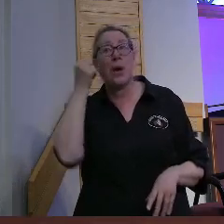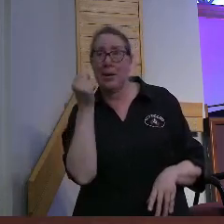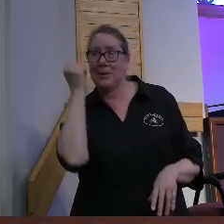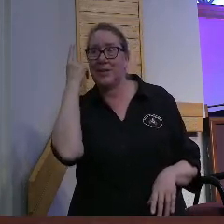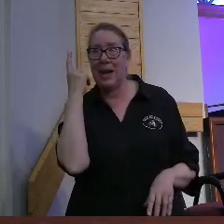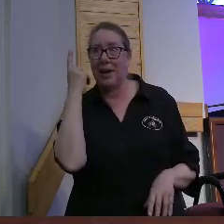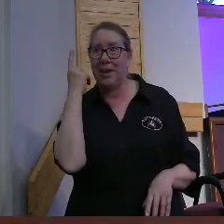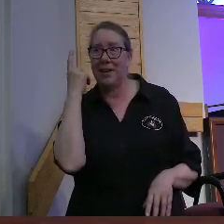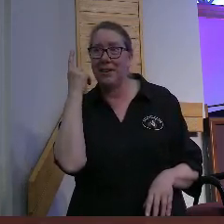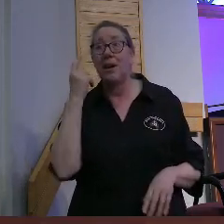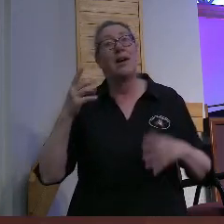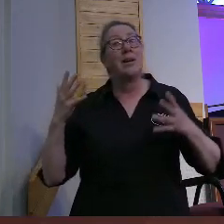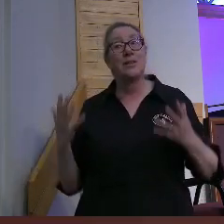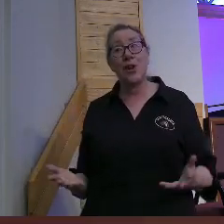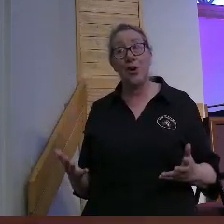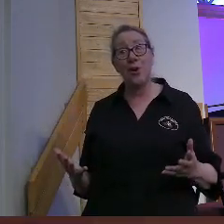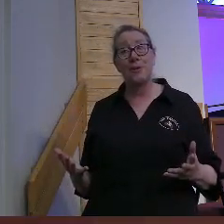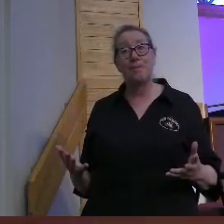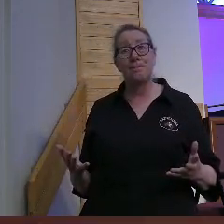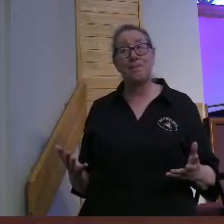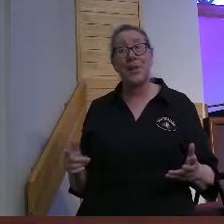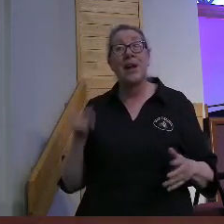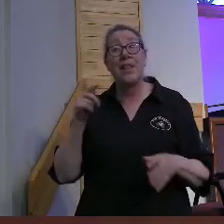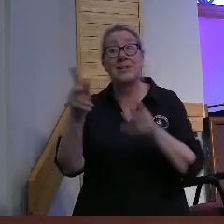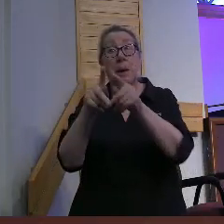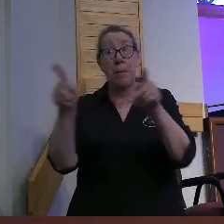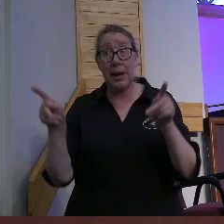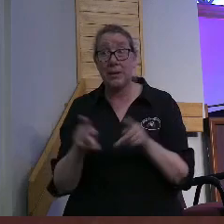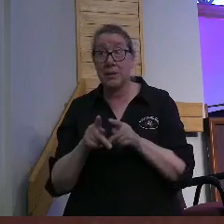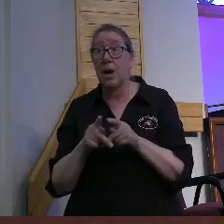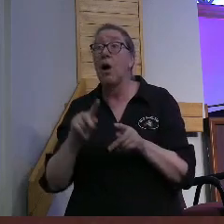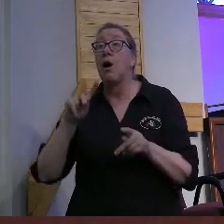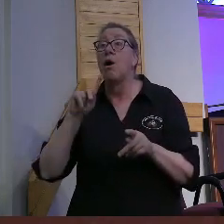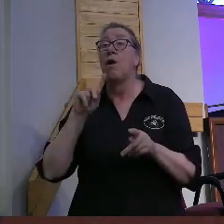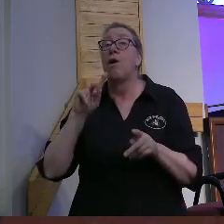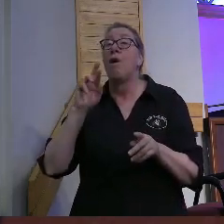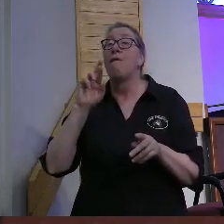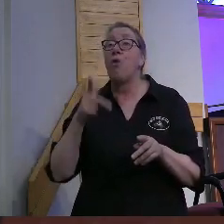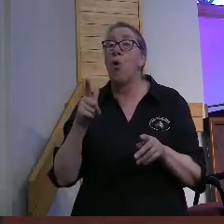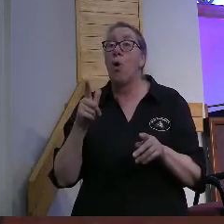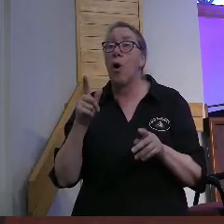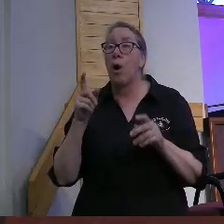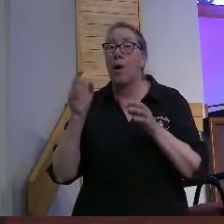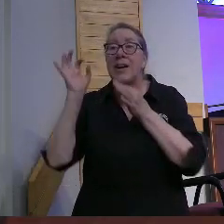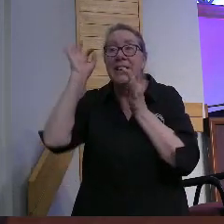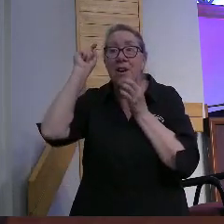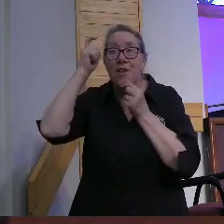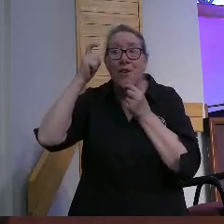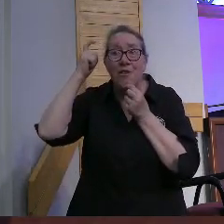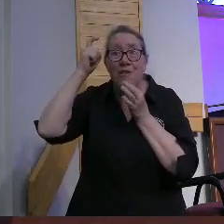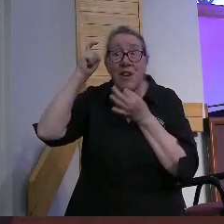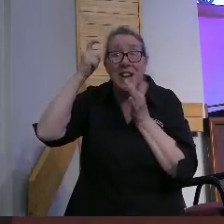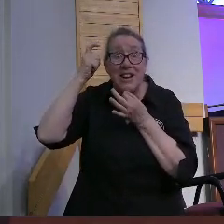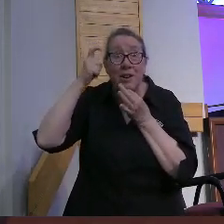And so, there is a place for concern. But Jesus said, there is no